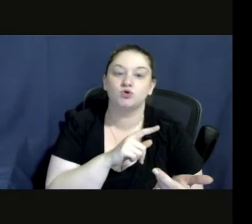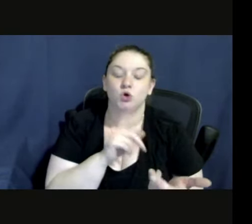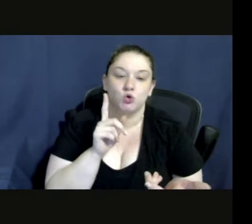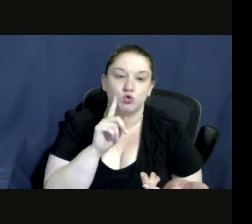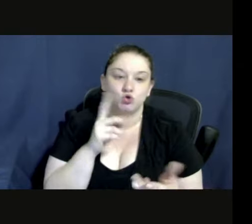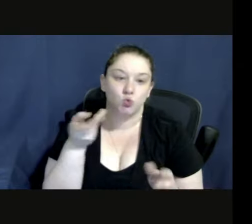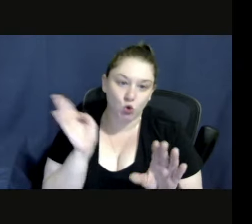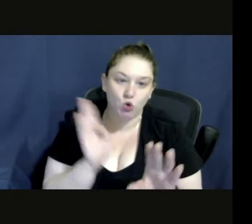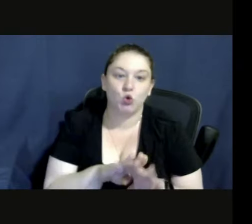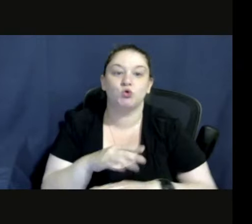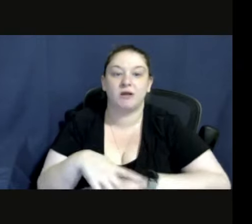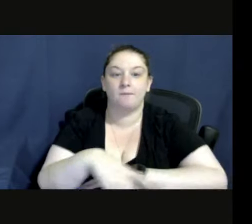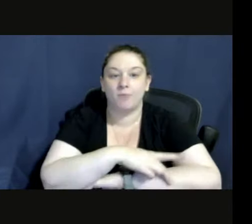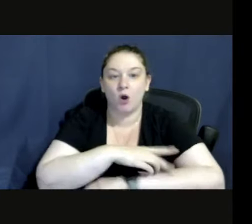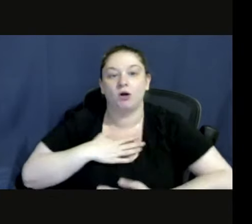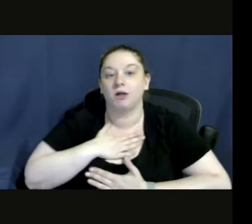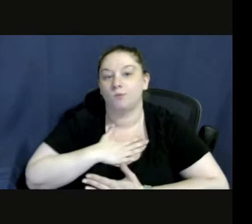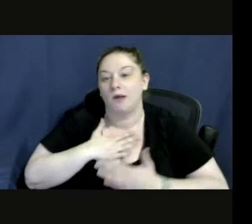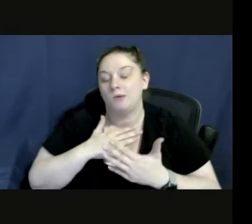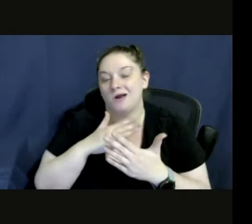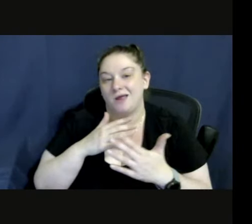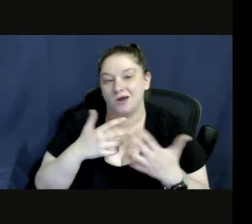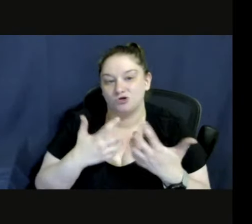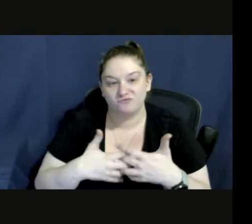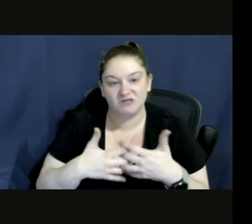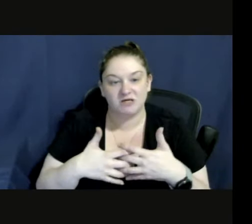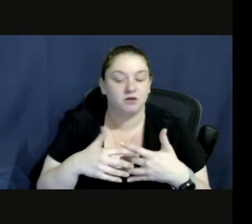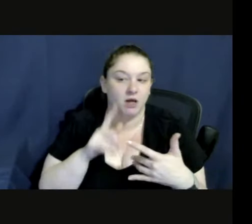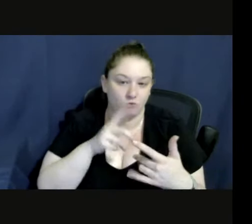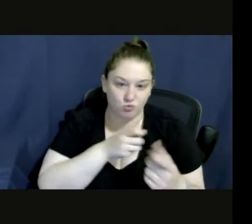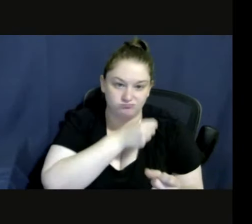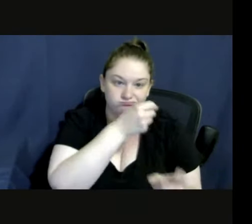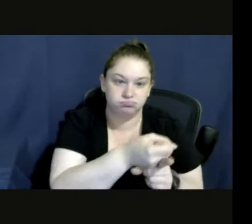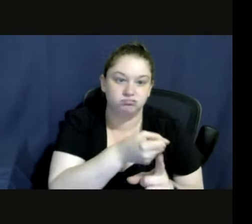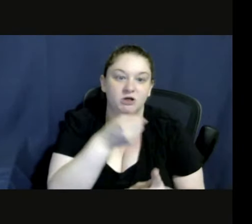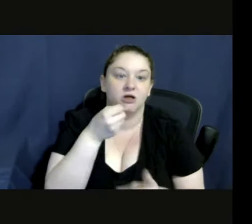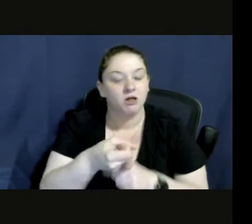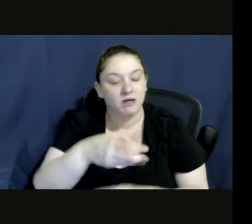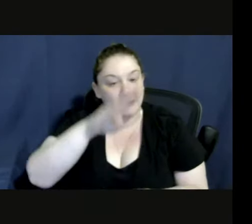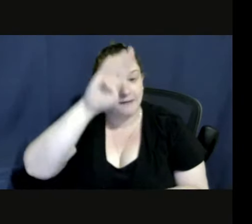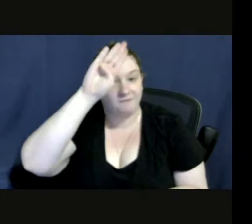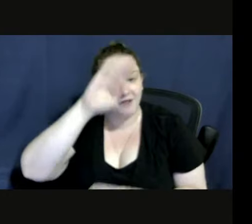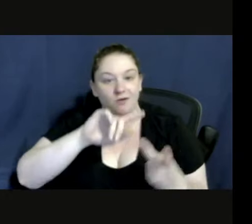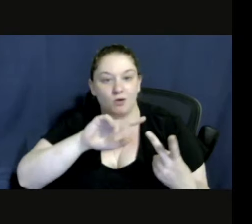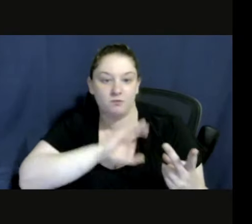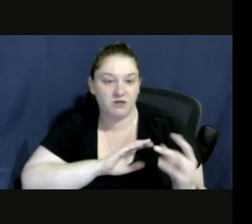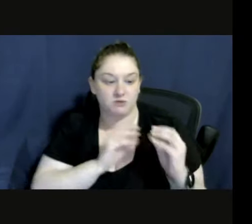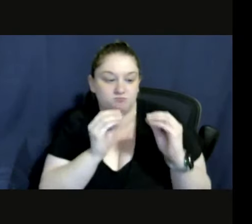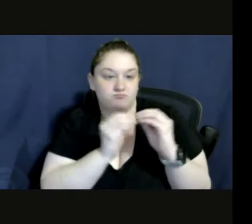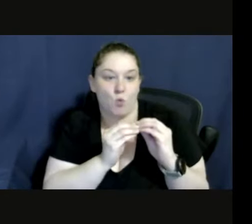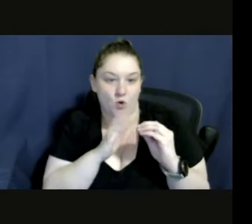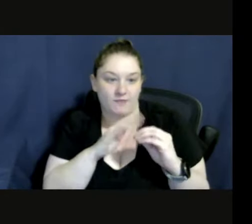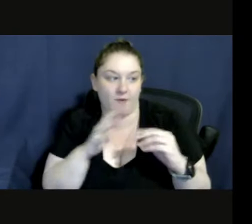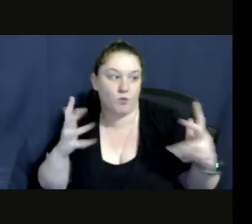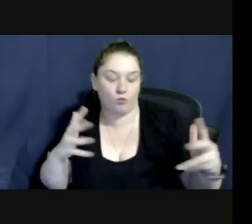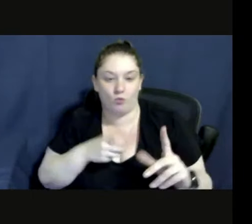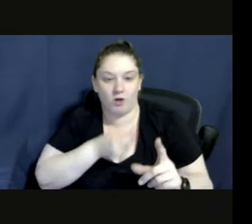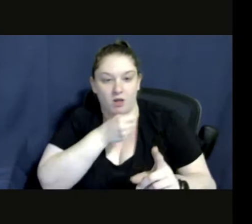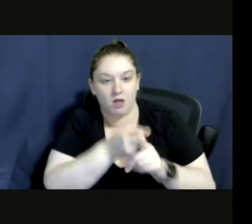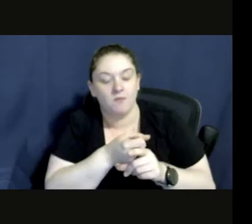recreation facilities. It would impact police and fire to a greater extent than we've already impacted them.